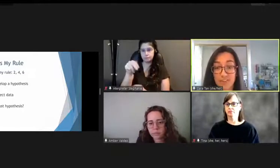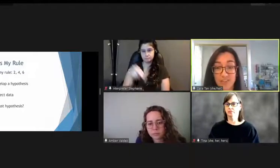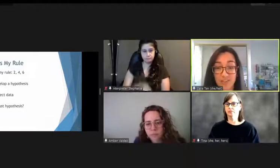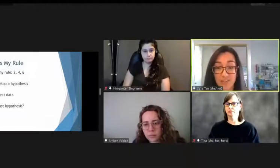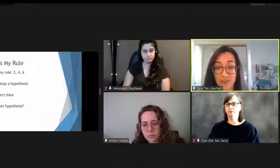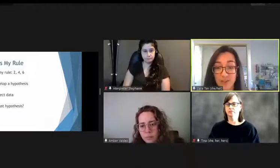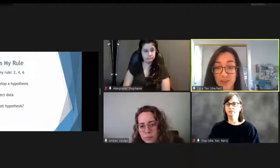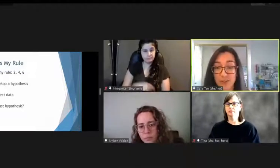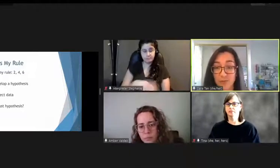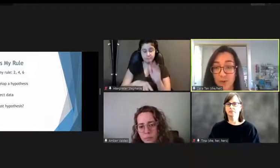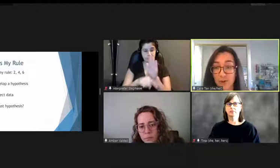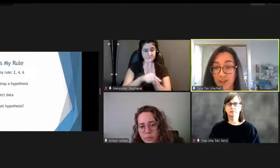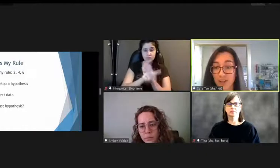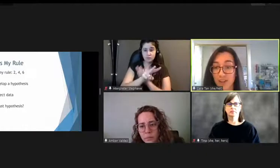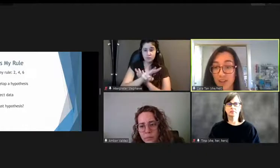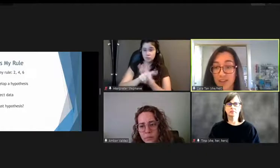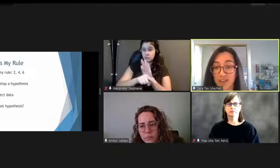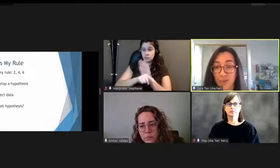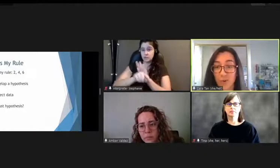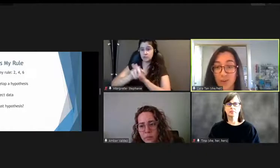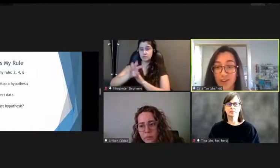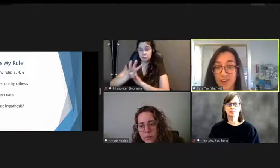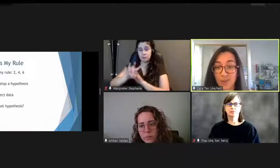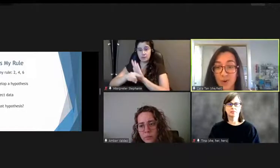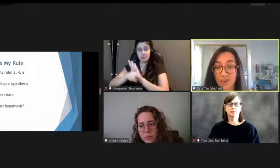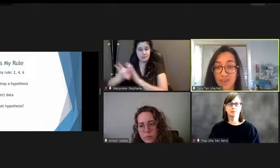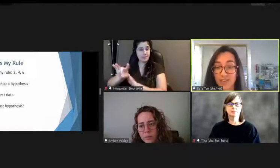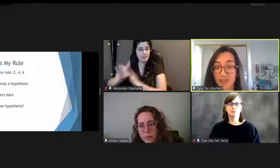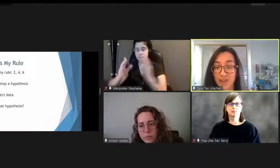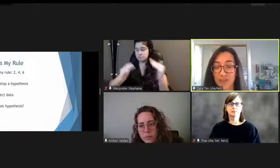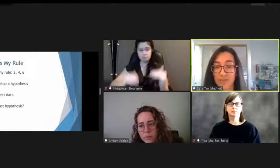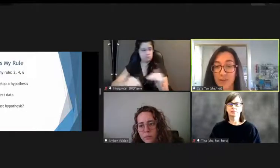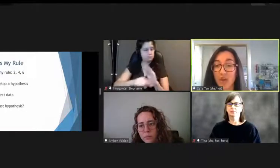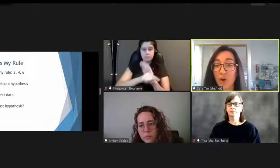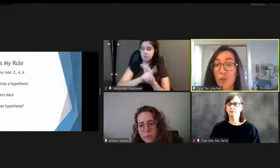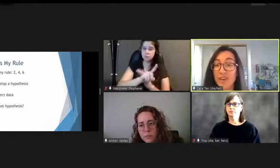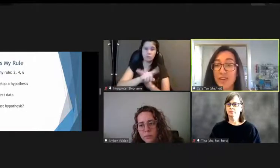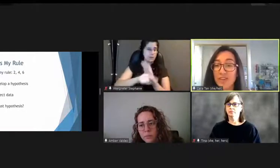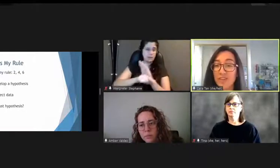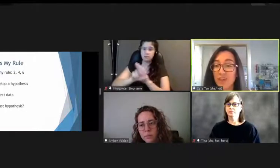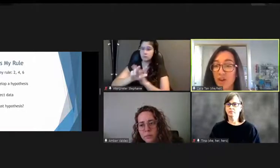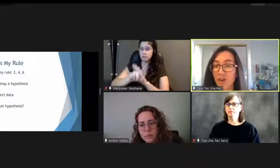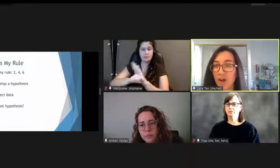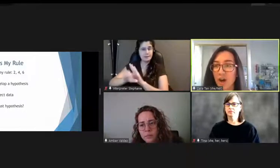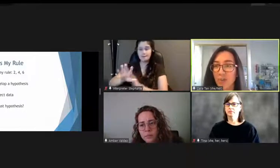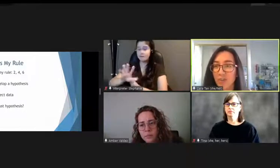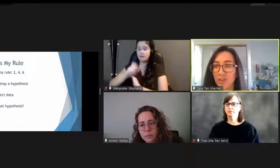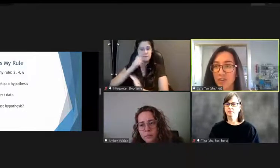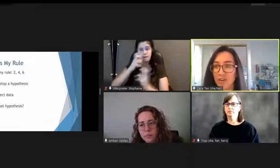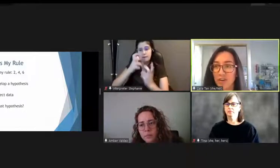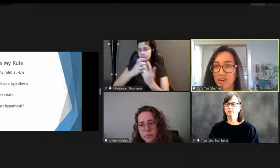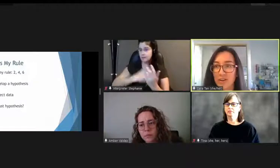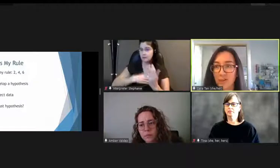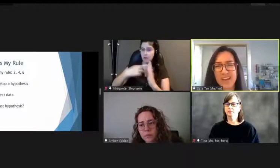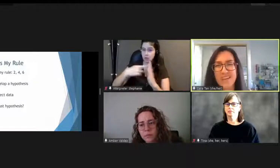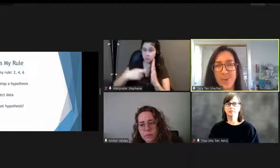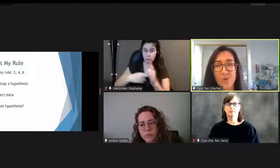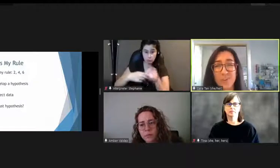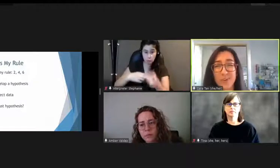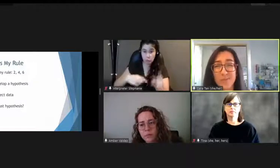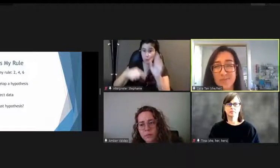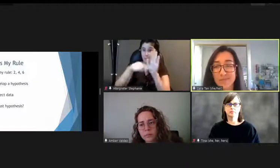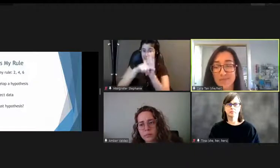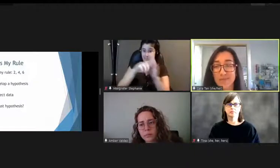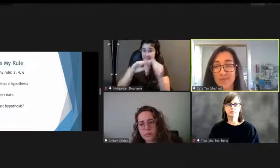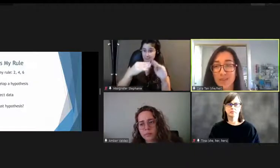Neither does -2, -4, -8, or -1, -3, -5. What do these things all have in common with each other? I'm saying no